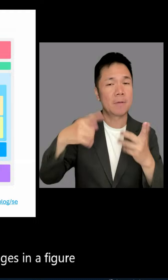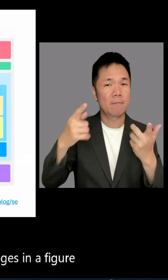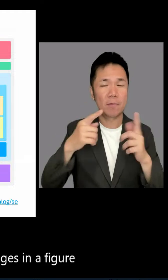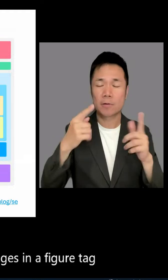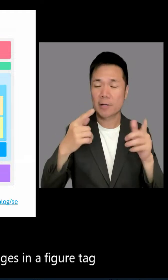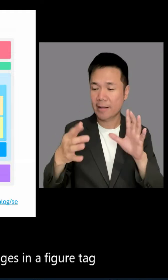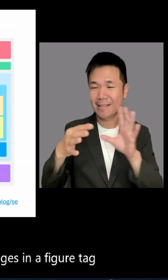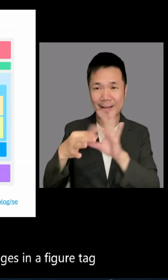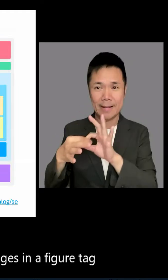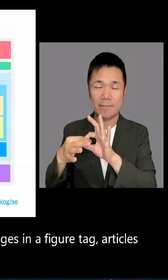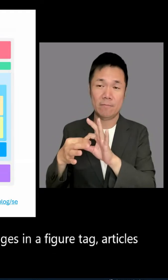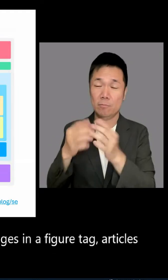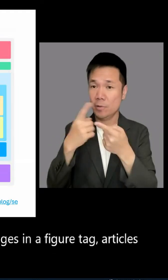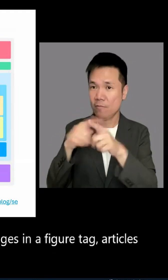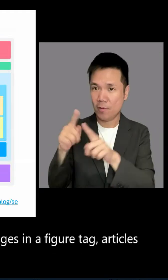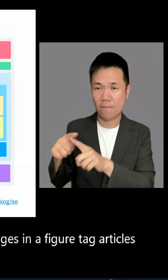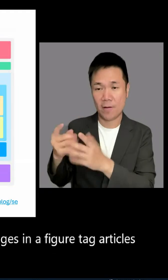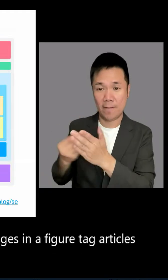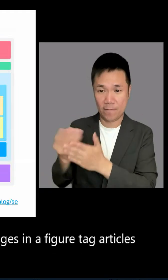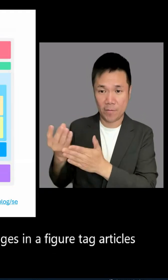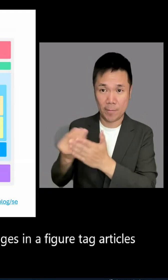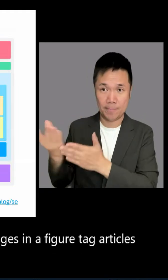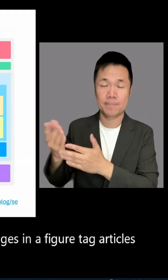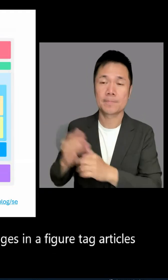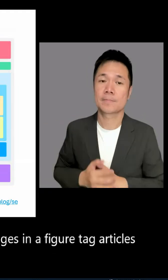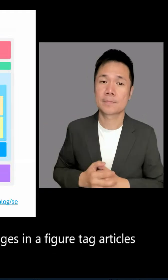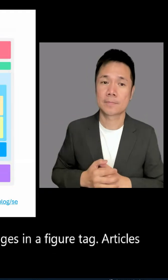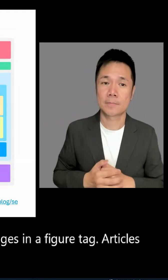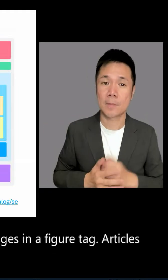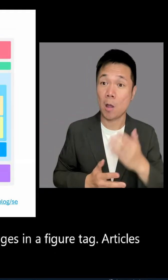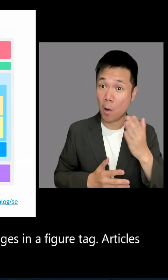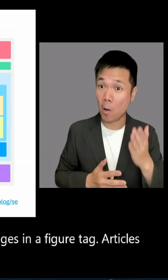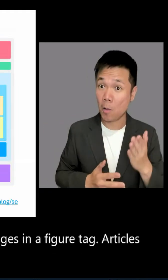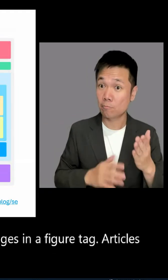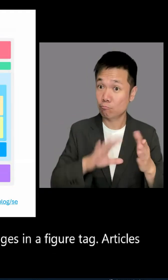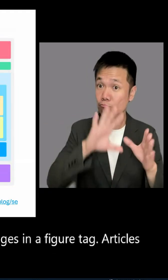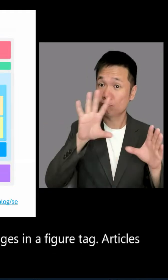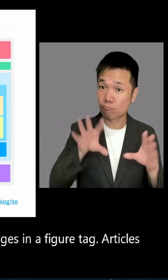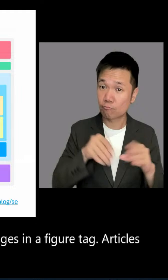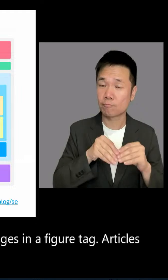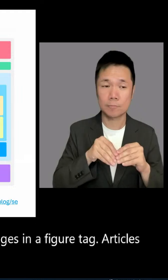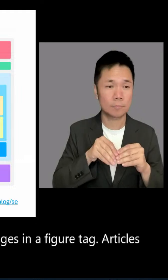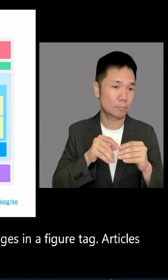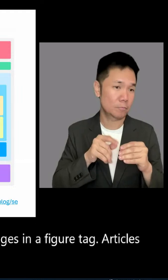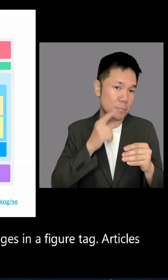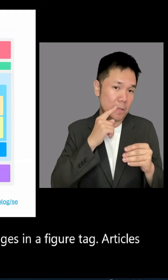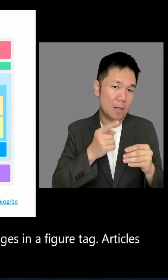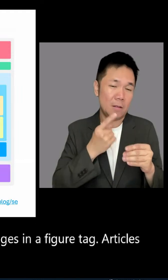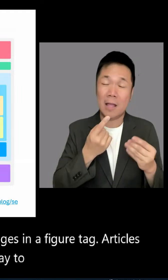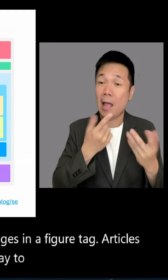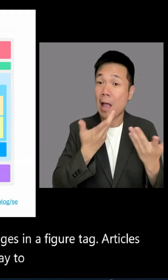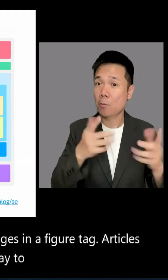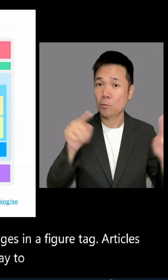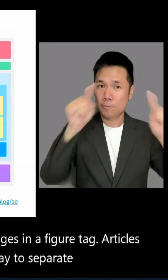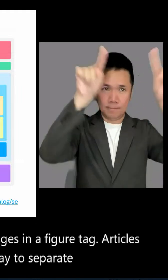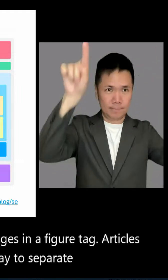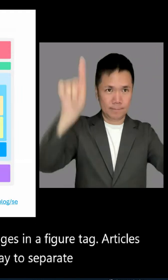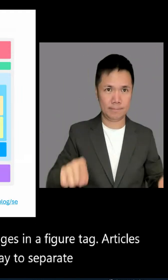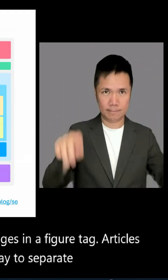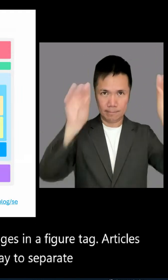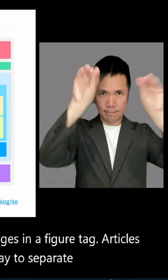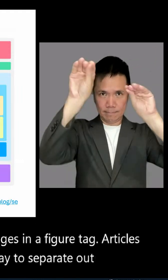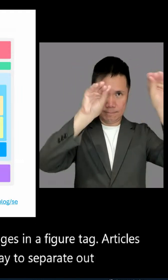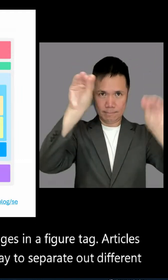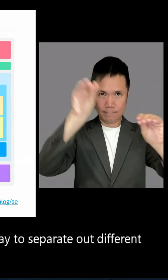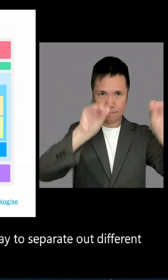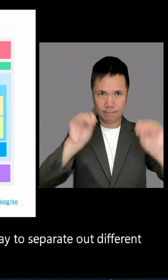which are standalone pieces, section, which is just a way to separate out different sections of